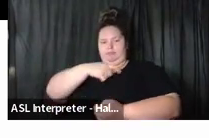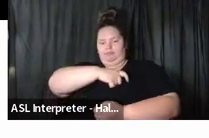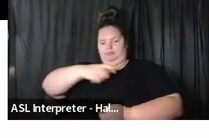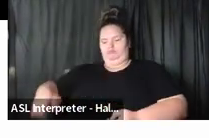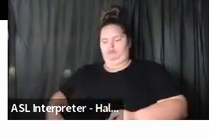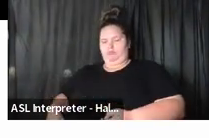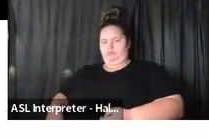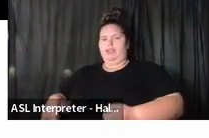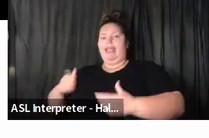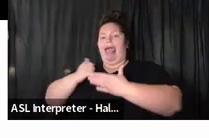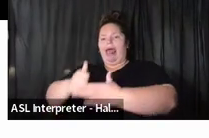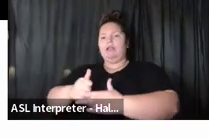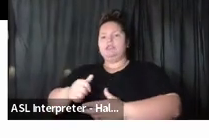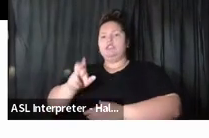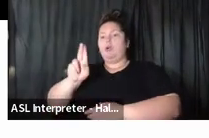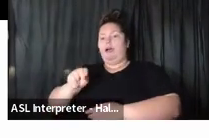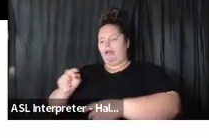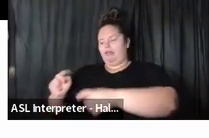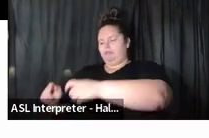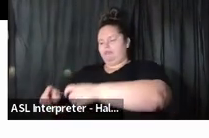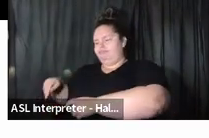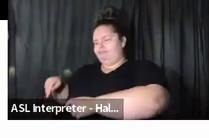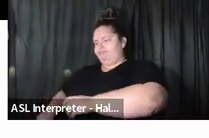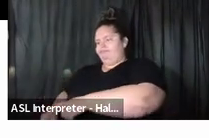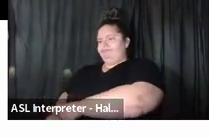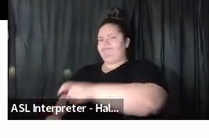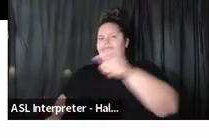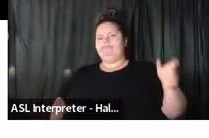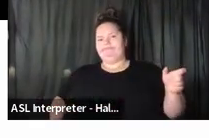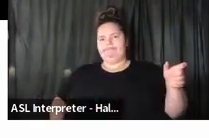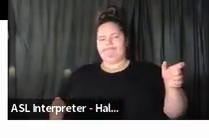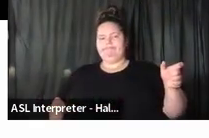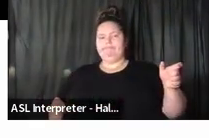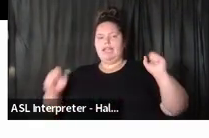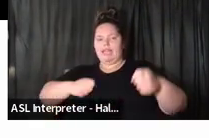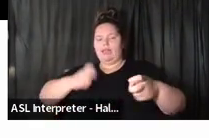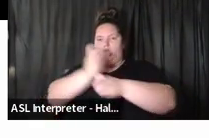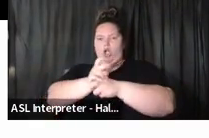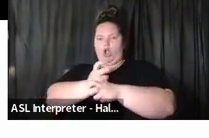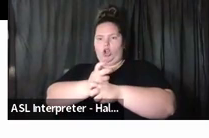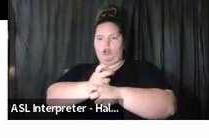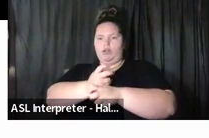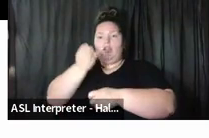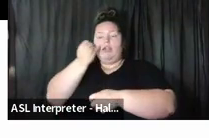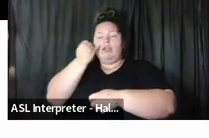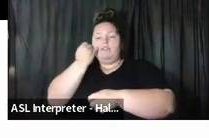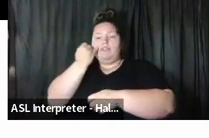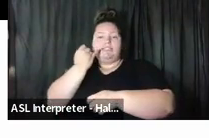unbuckling a car seat, because that can be pretty difficult, whether it be a fine motor thing or